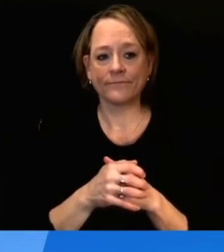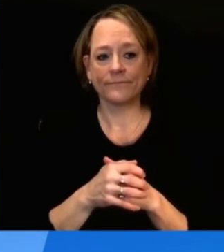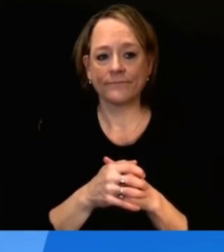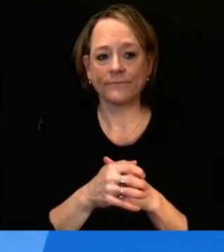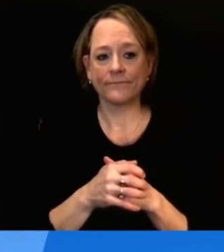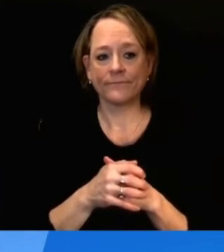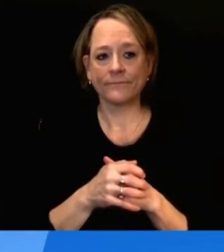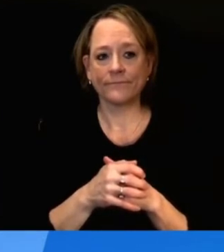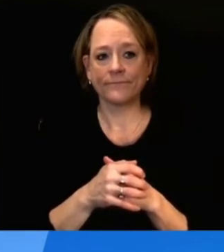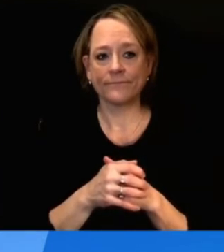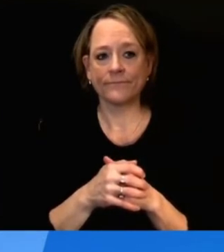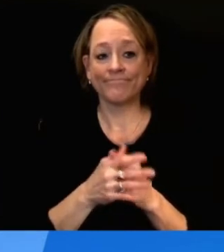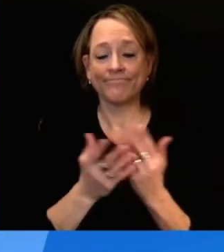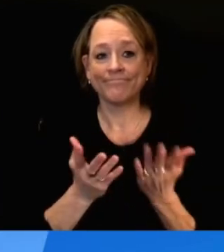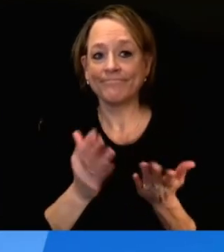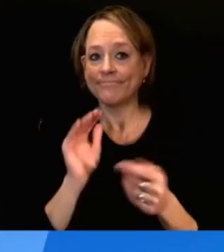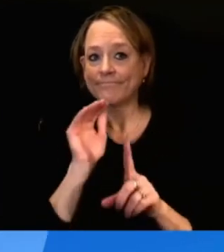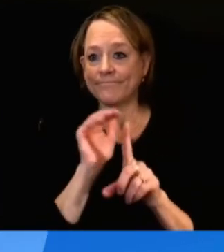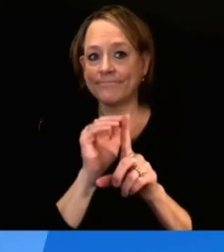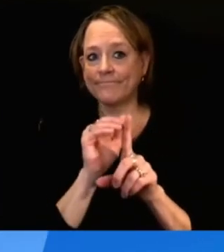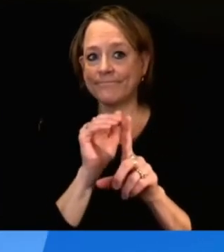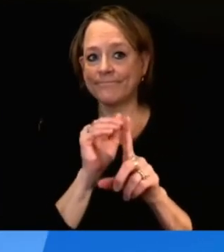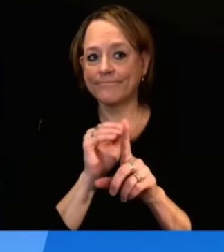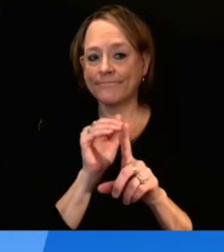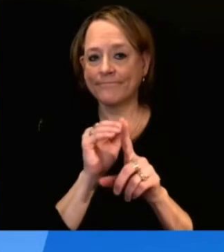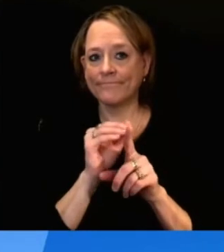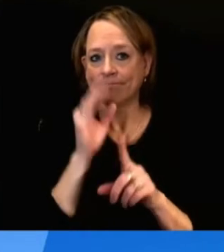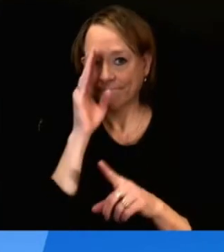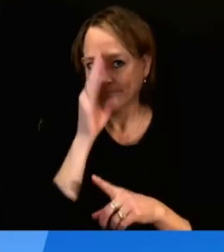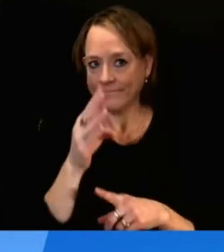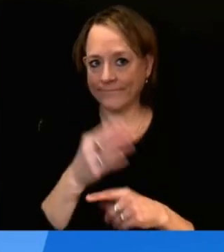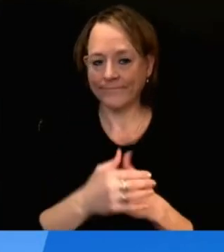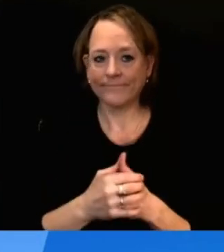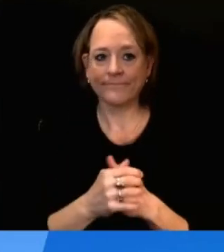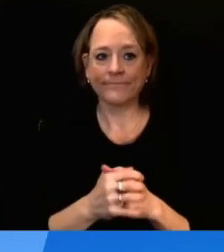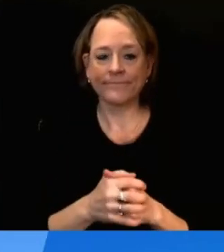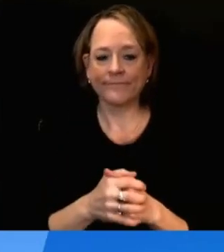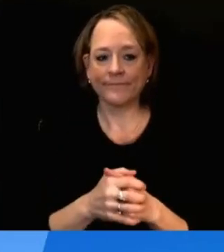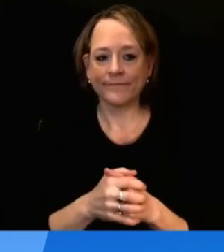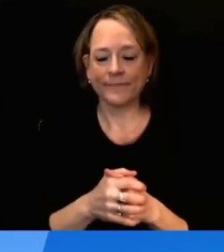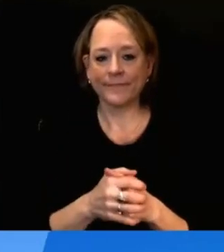CBS 58. No reminder, *6, unmute your phone.